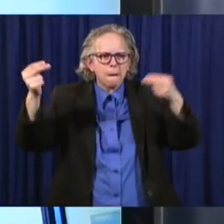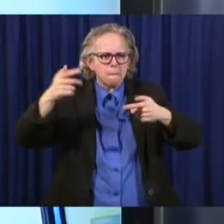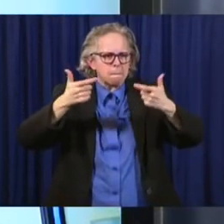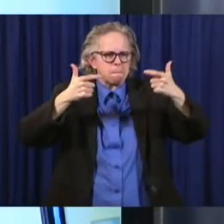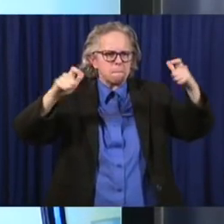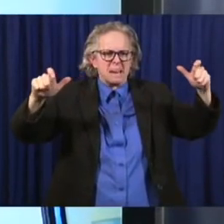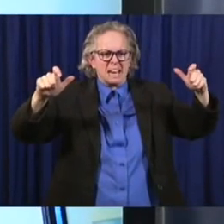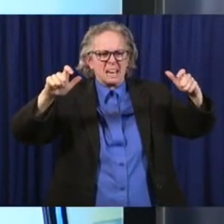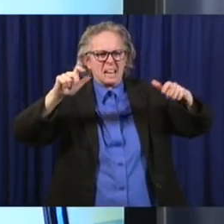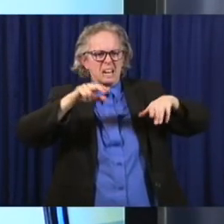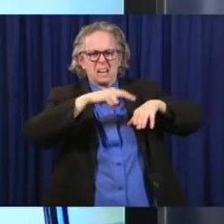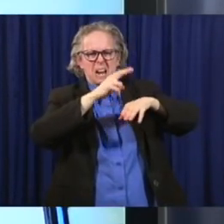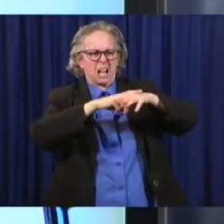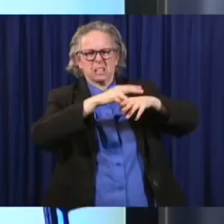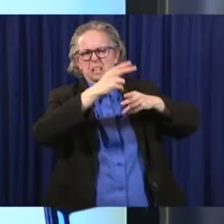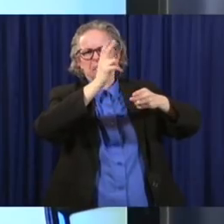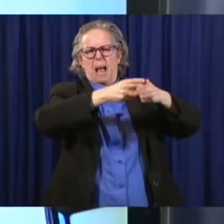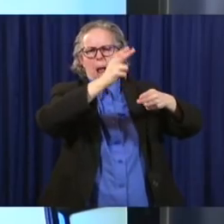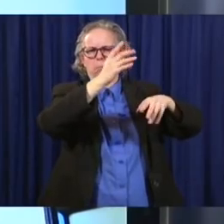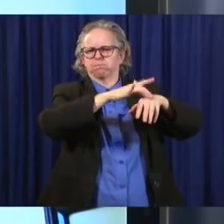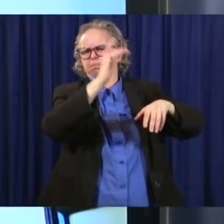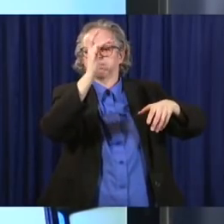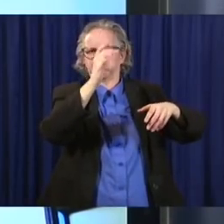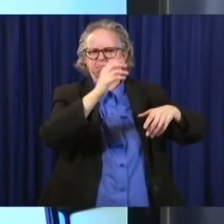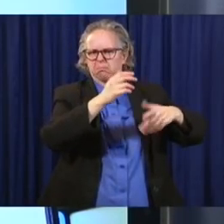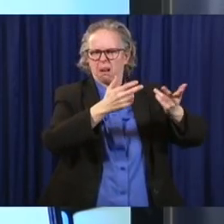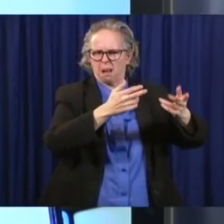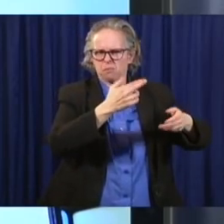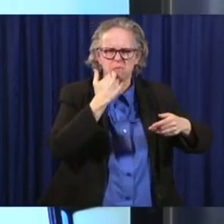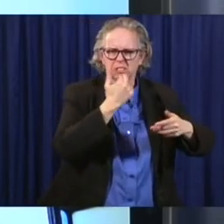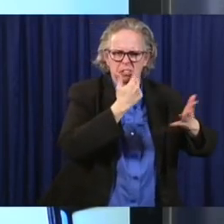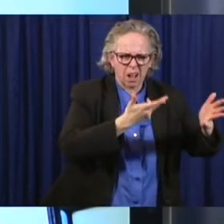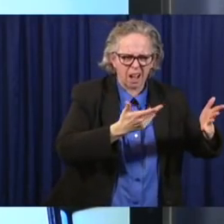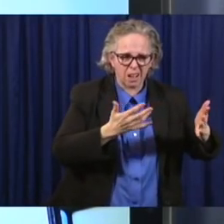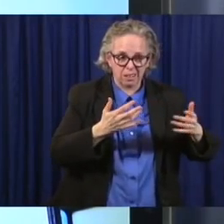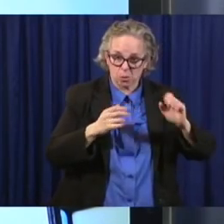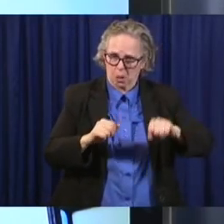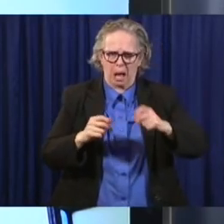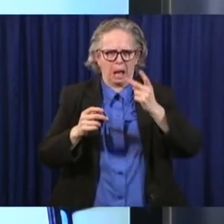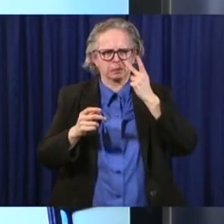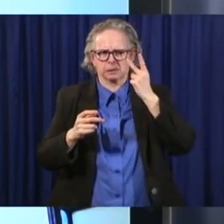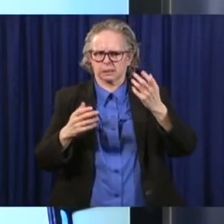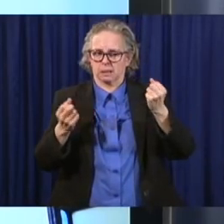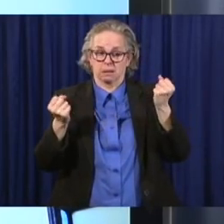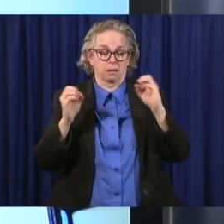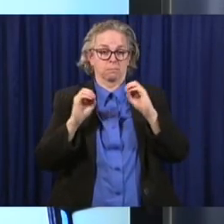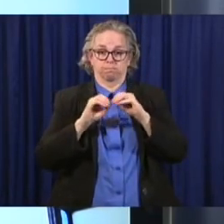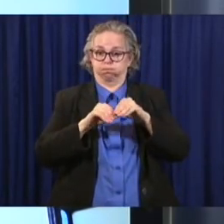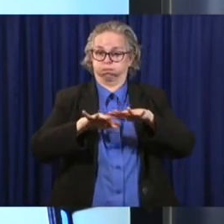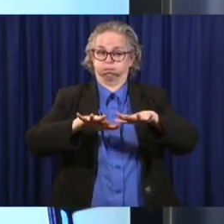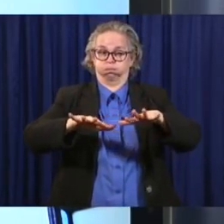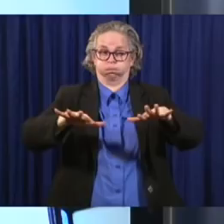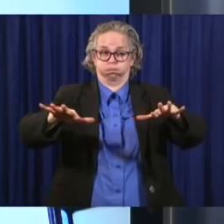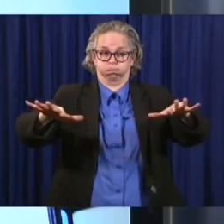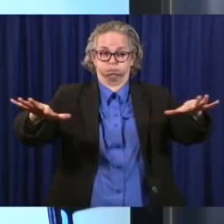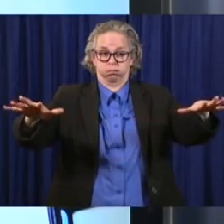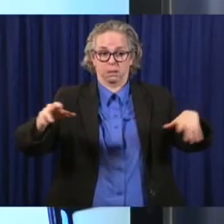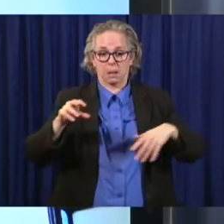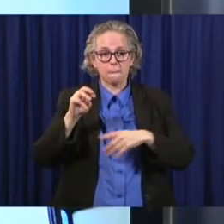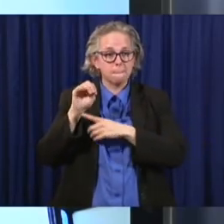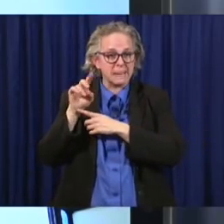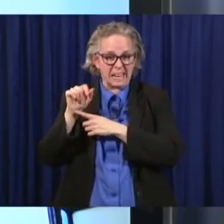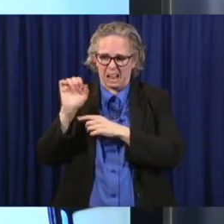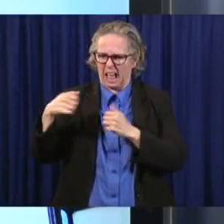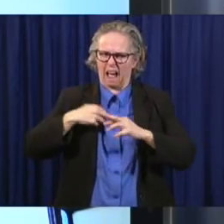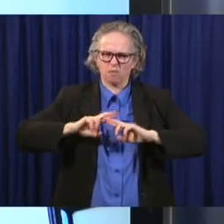brands, and the public can certainly see that was a press release. So everyone that participated, you can find that